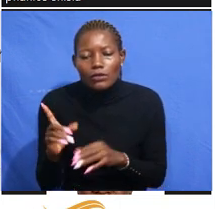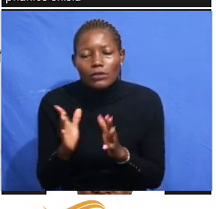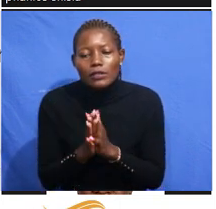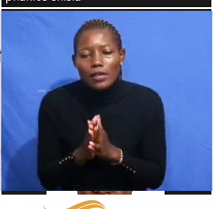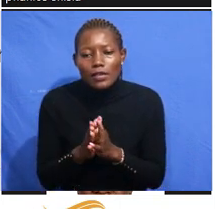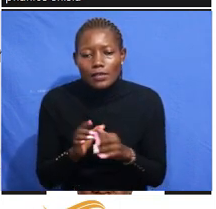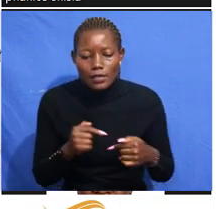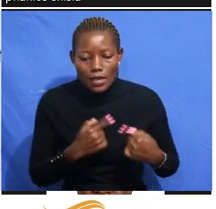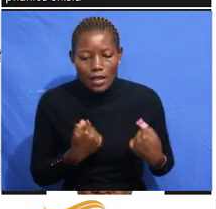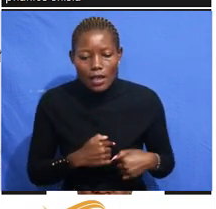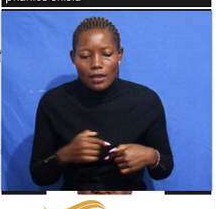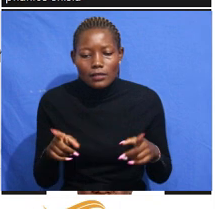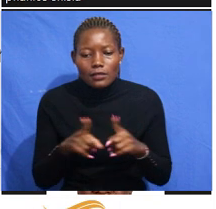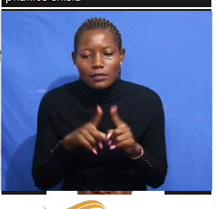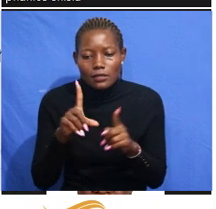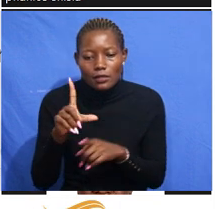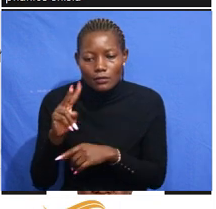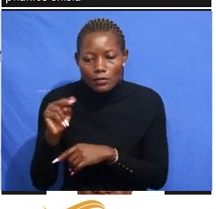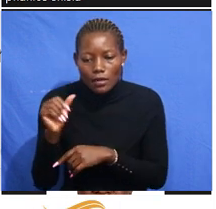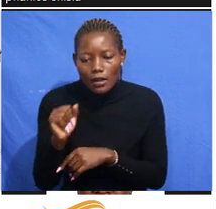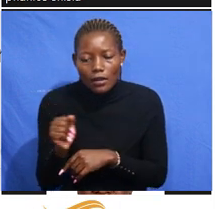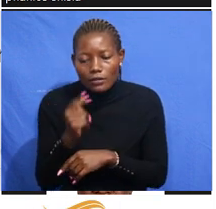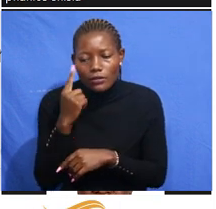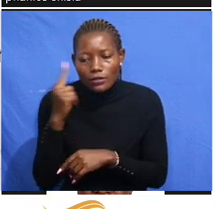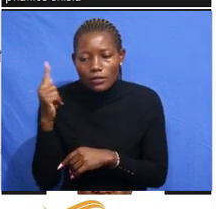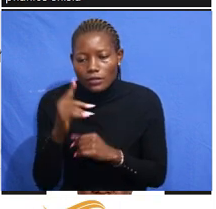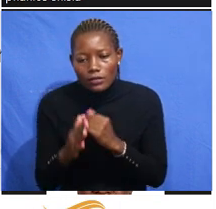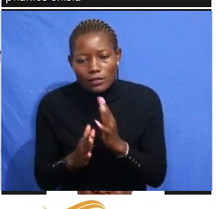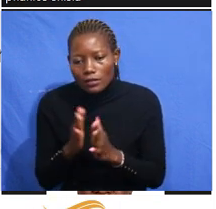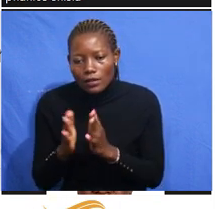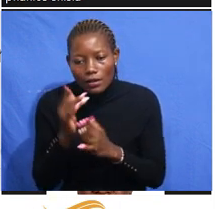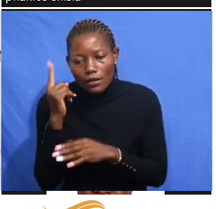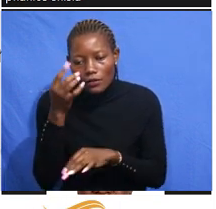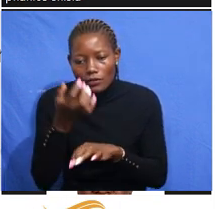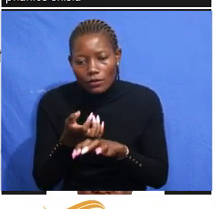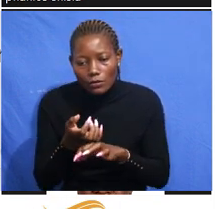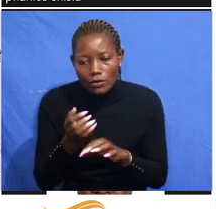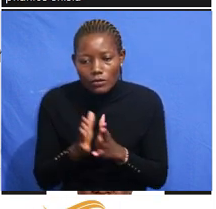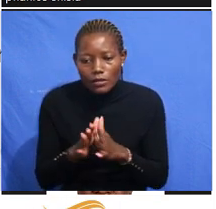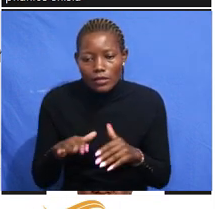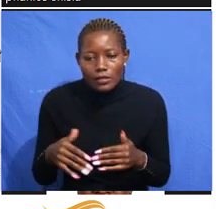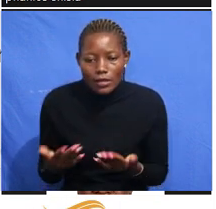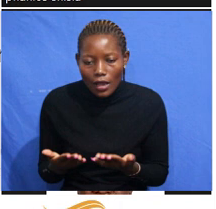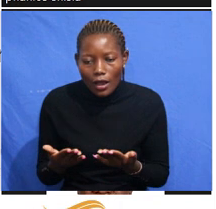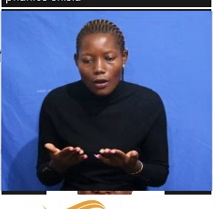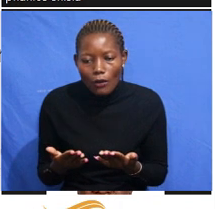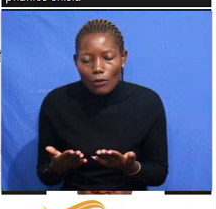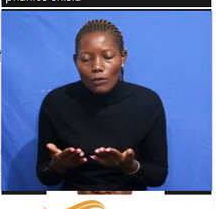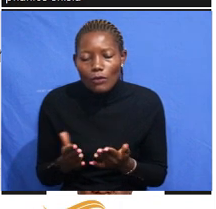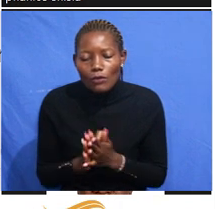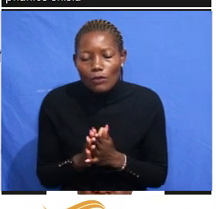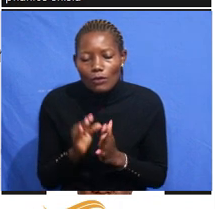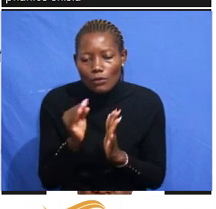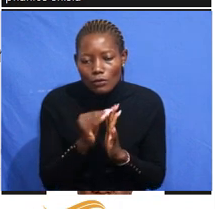protection. And you will find that the arrangement of the bones and the way the classification